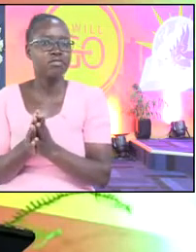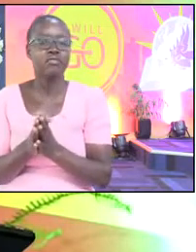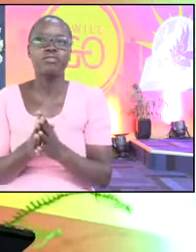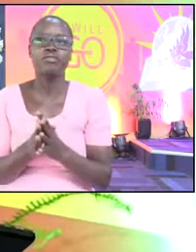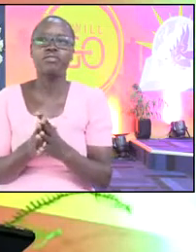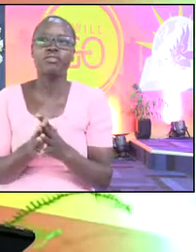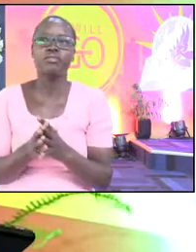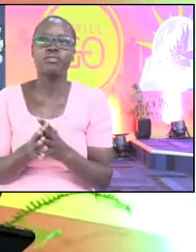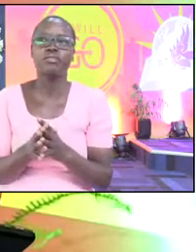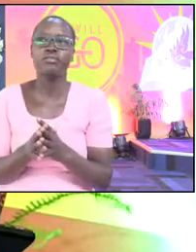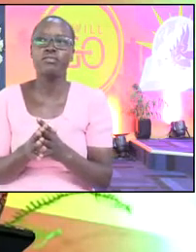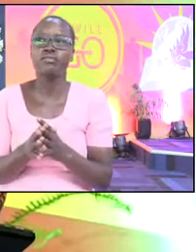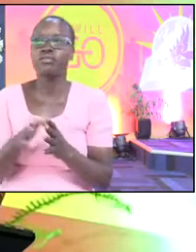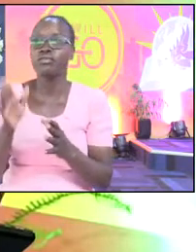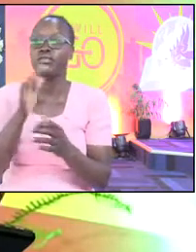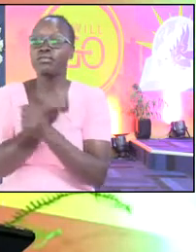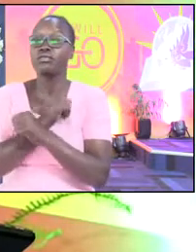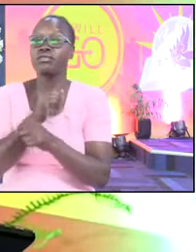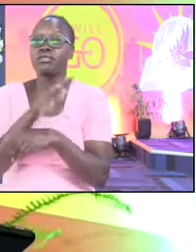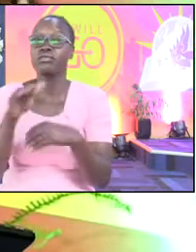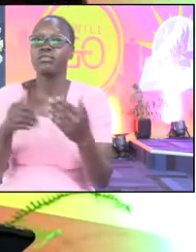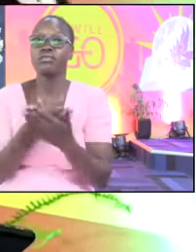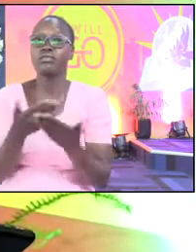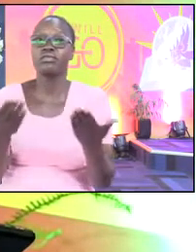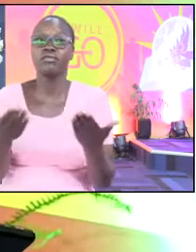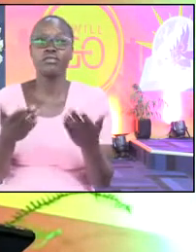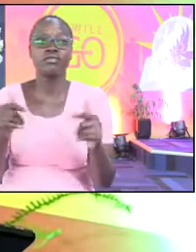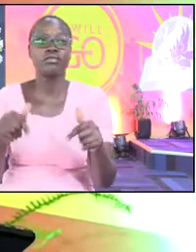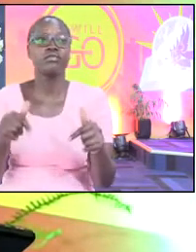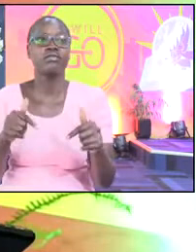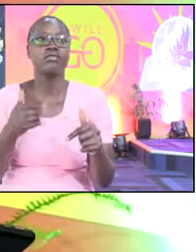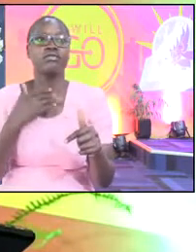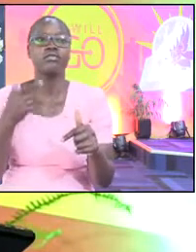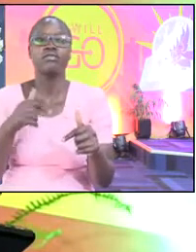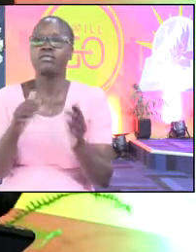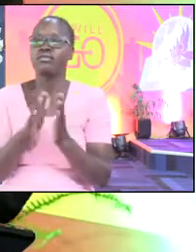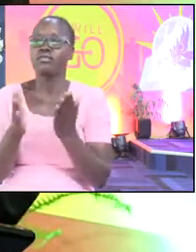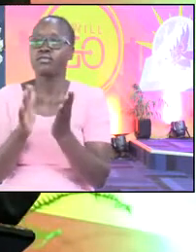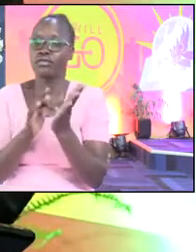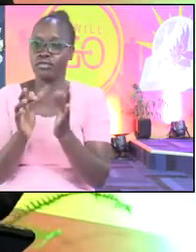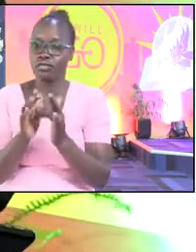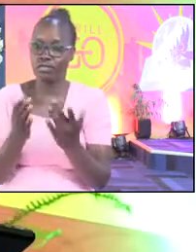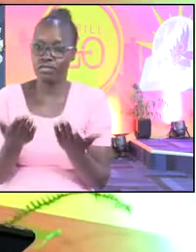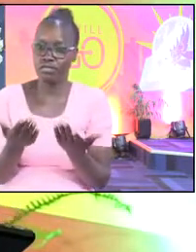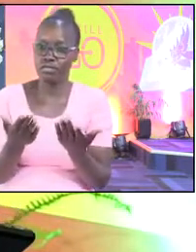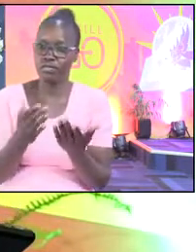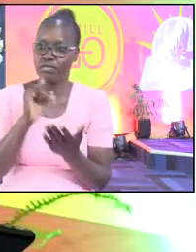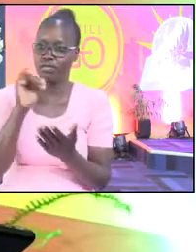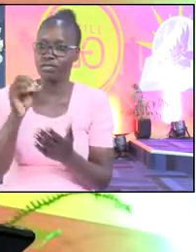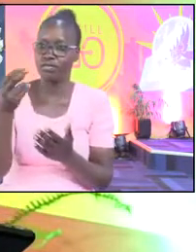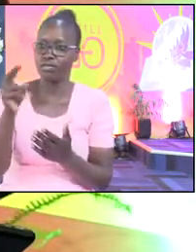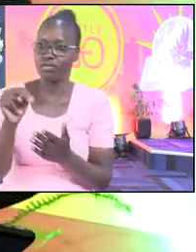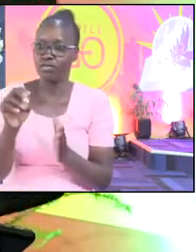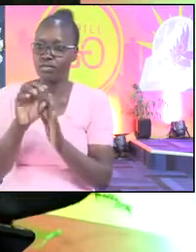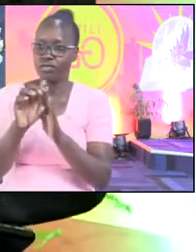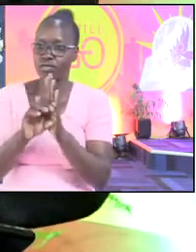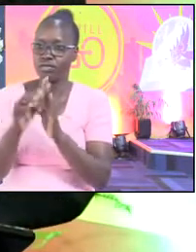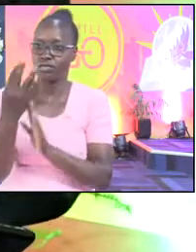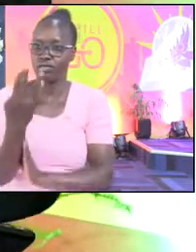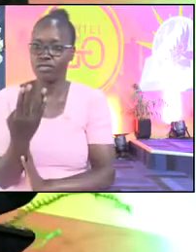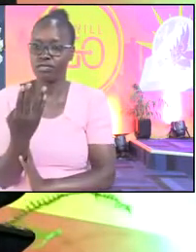Yes, God loves everybody. Today I'd like us to open our Bibles to John chapter 4.